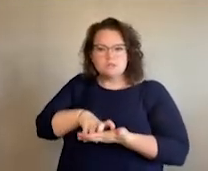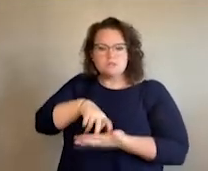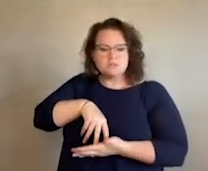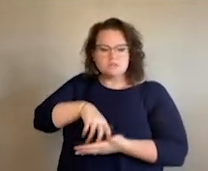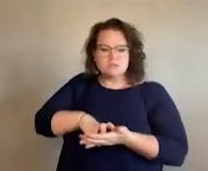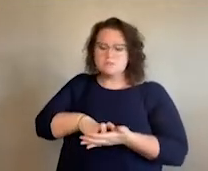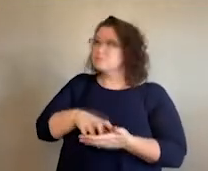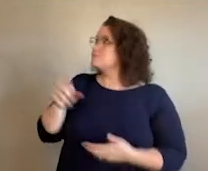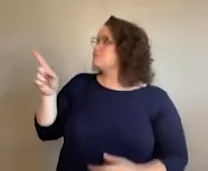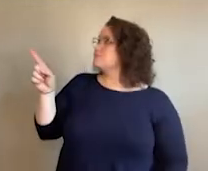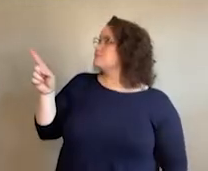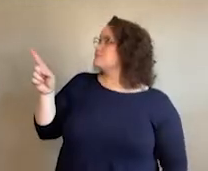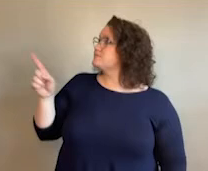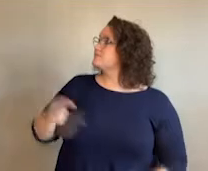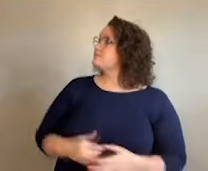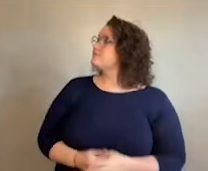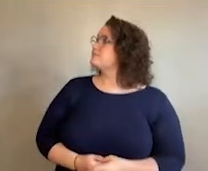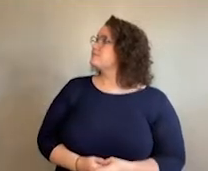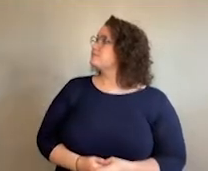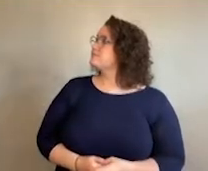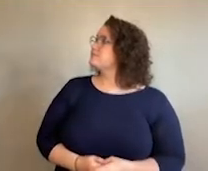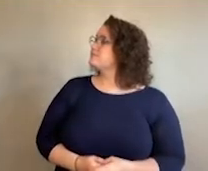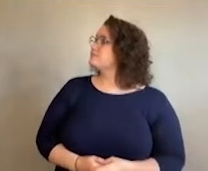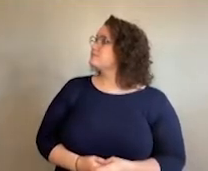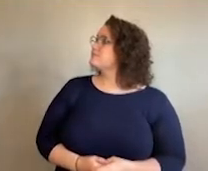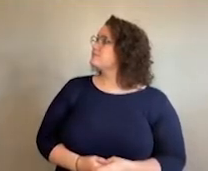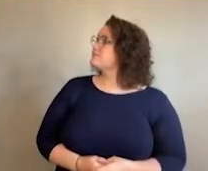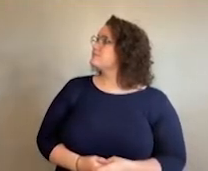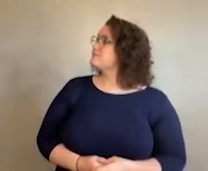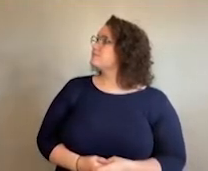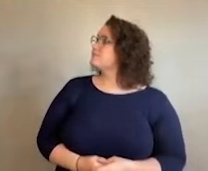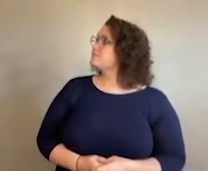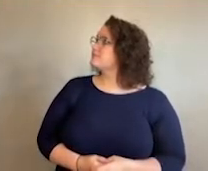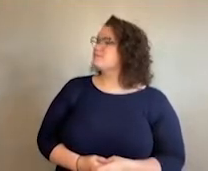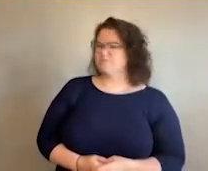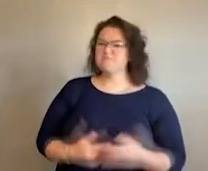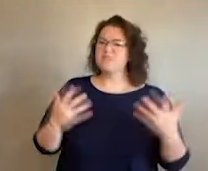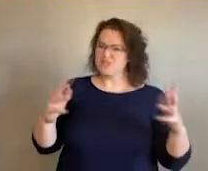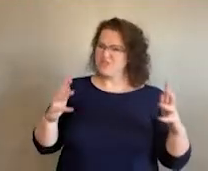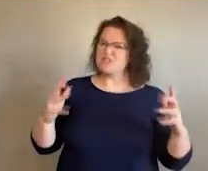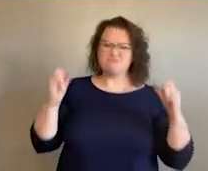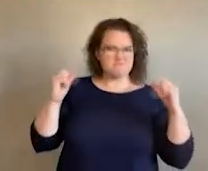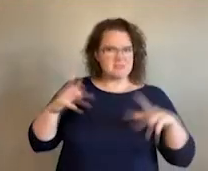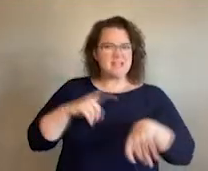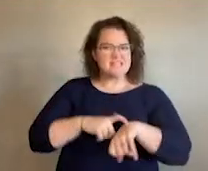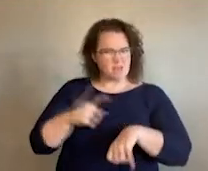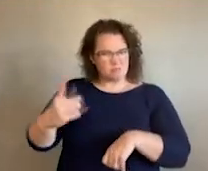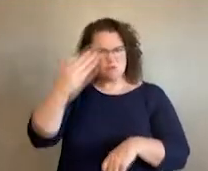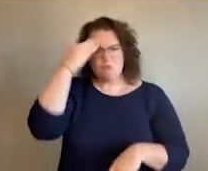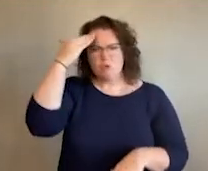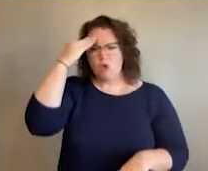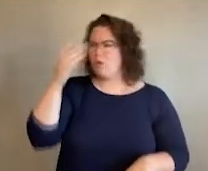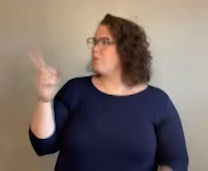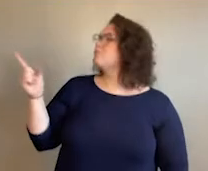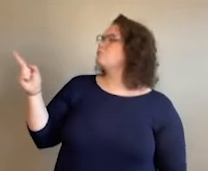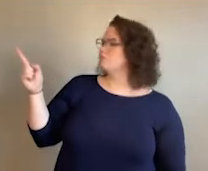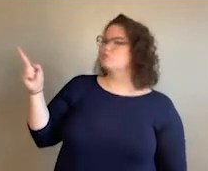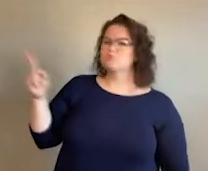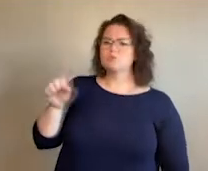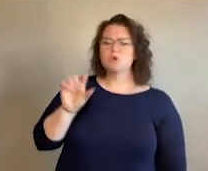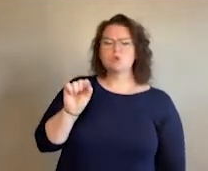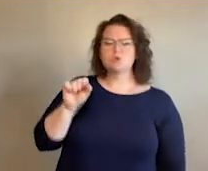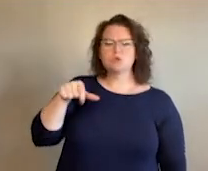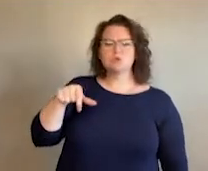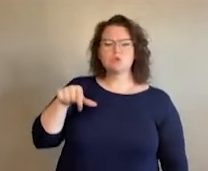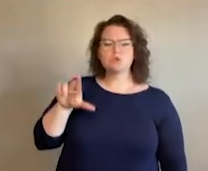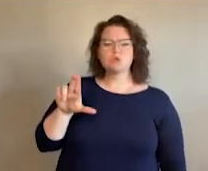back and push back up. Back and push back up. We've done these quite a bit. We know how to do our